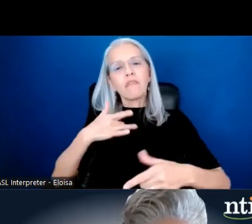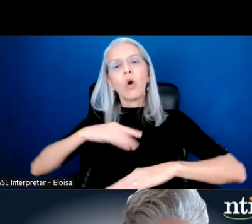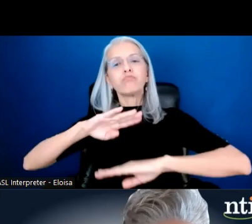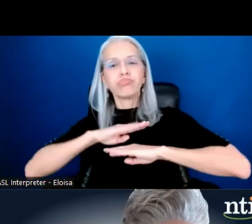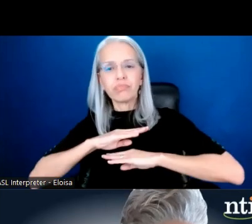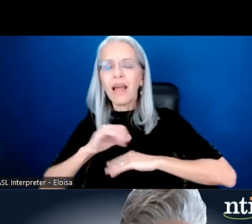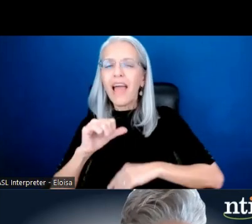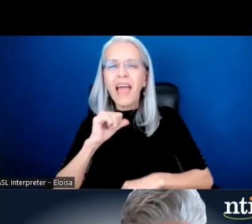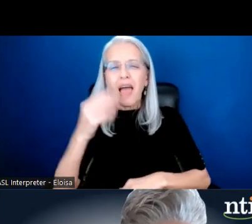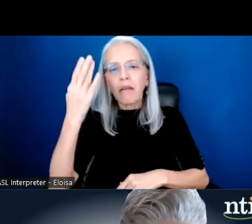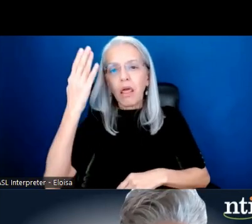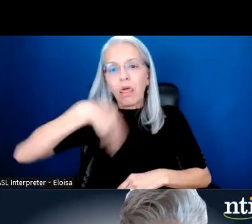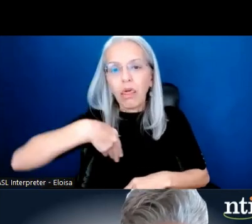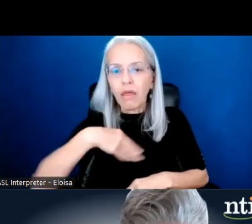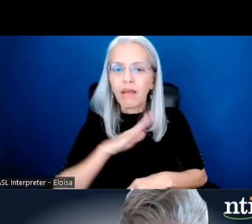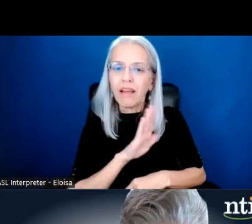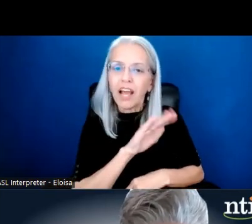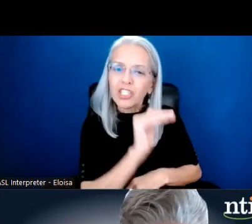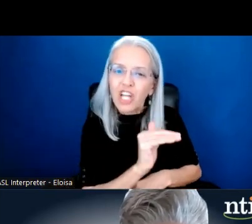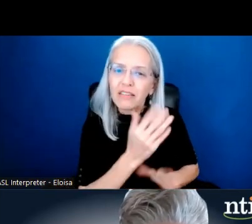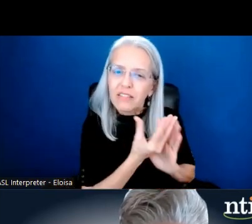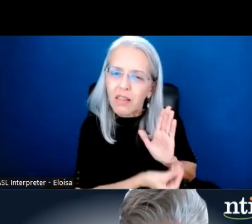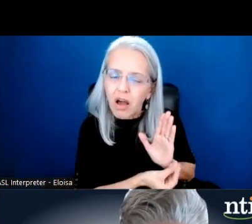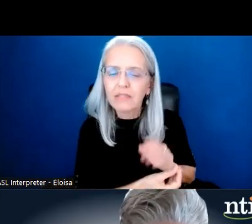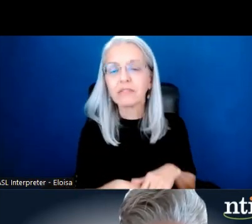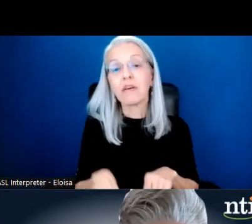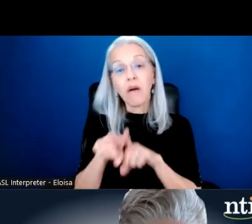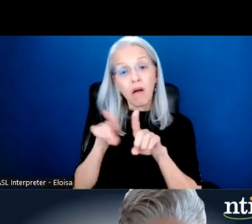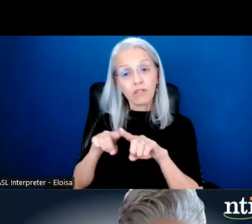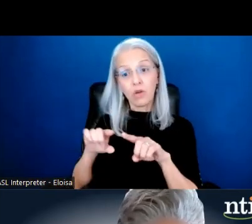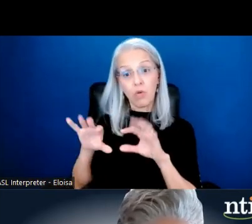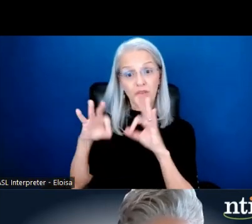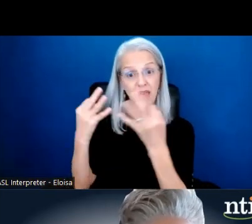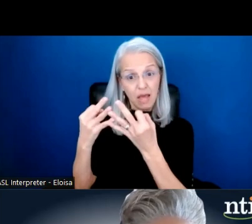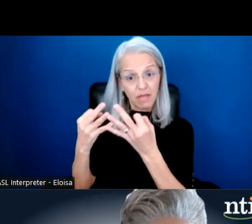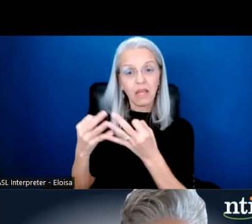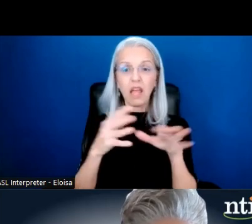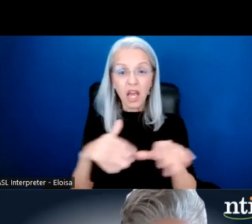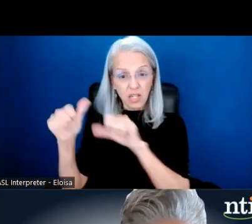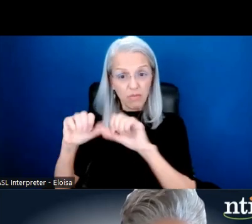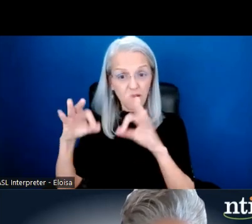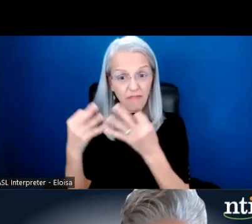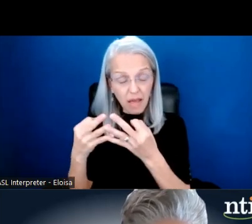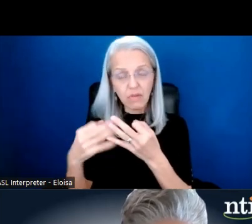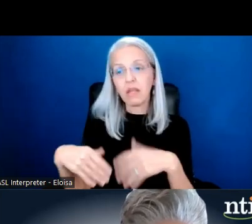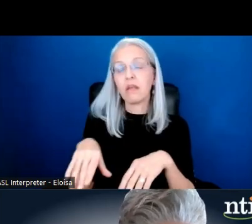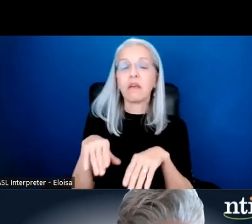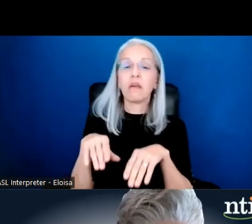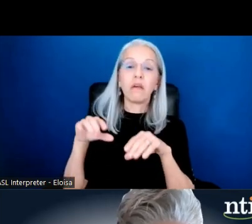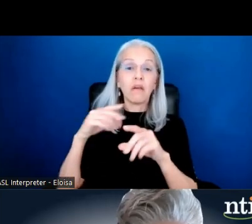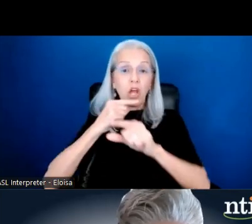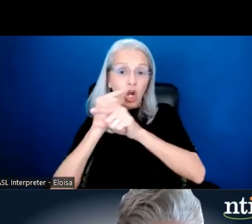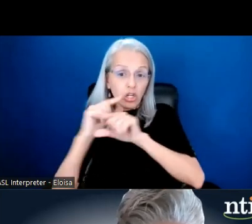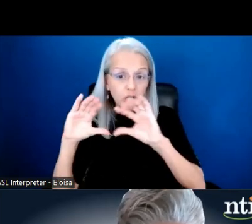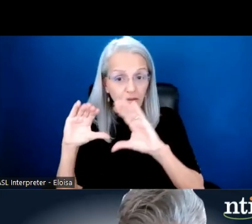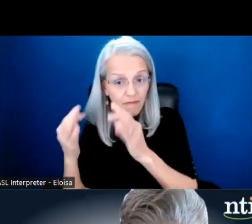for the child. Also for the adoptive family, the guardianship family, and the birth family as well. So everyone in